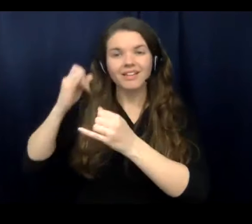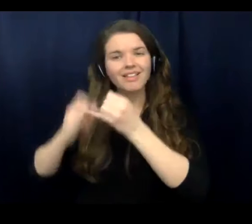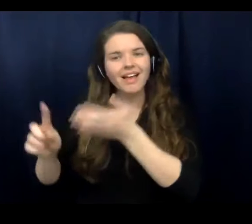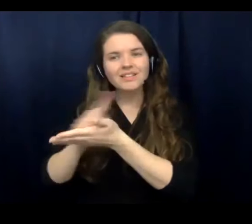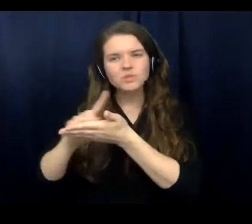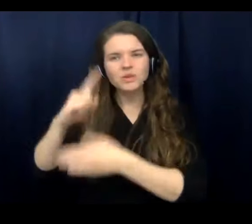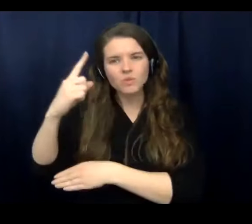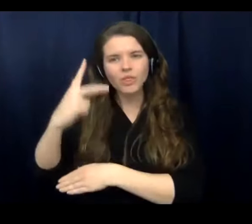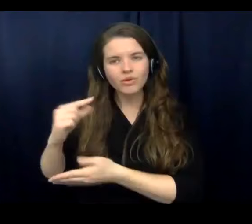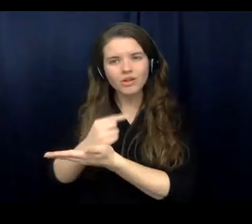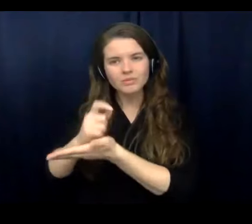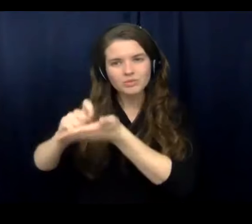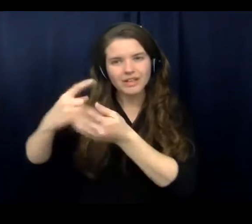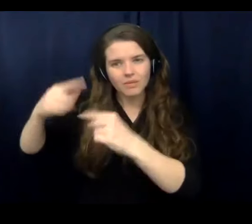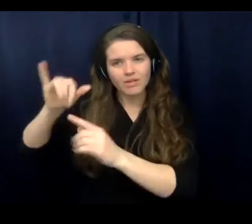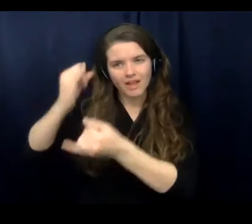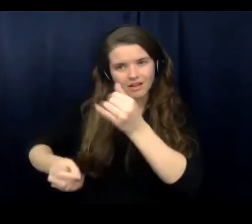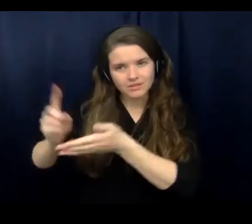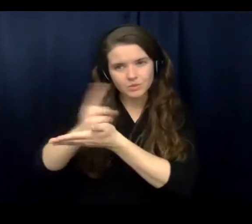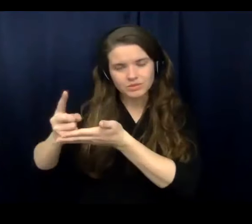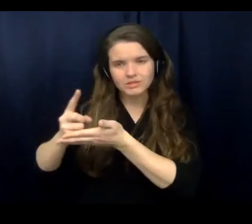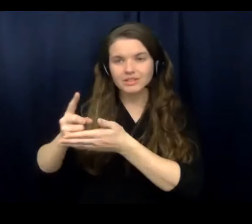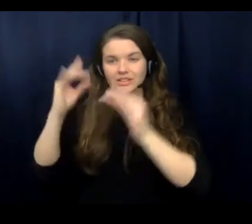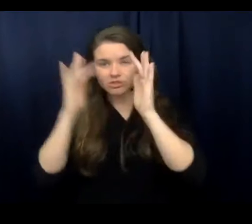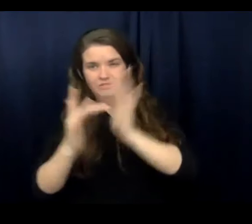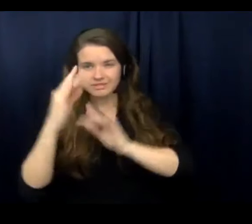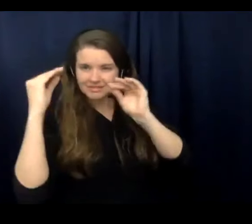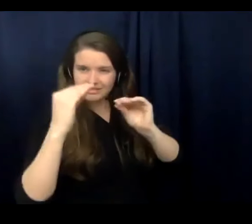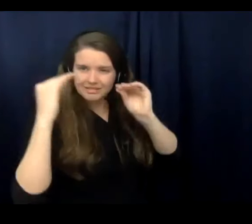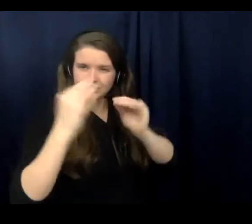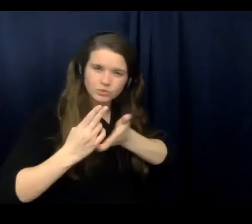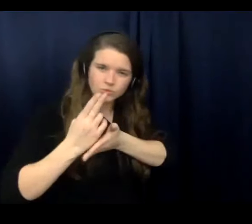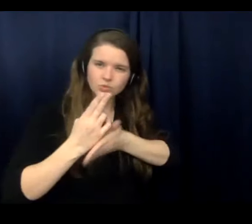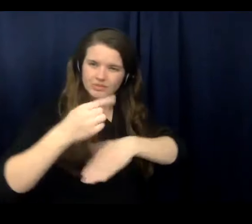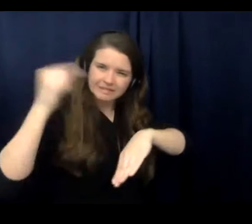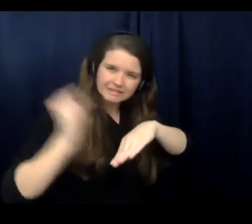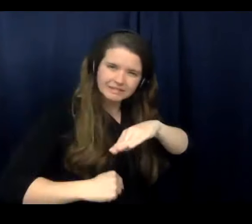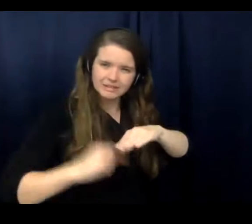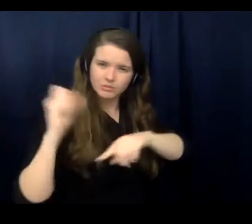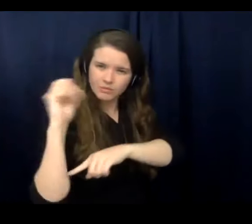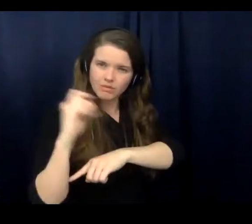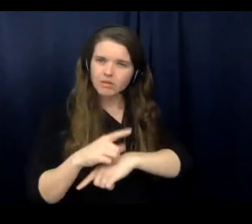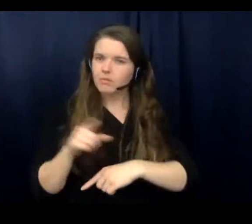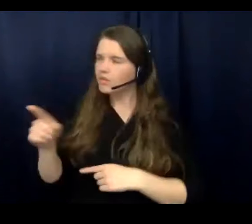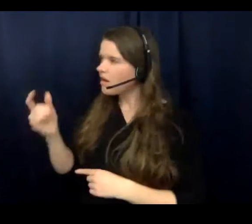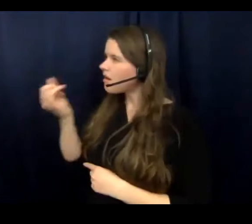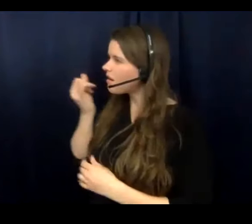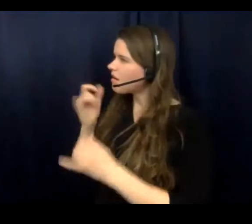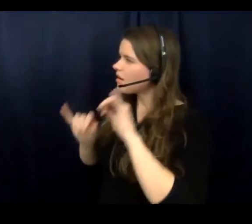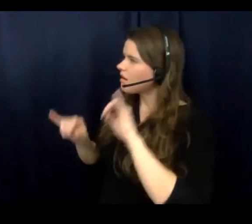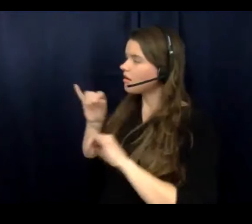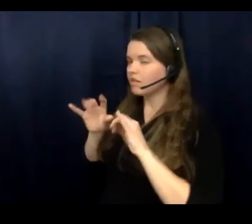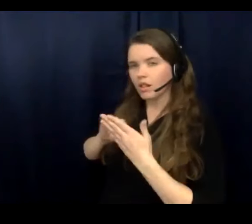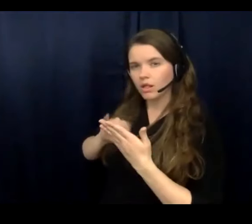is teaching them the intense truths of the kingdom of God. And yet, they're thinking of all kinds of things. They realize the pressure and the tension